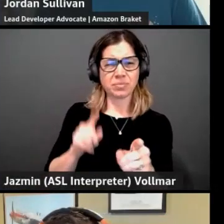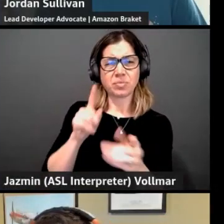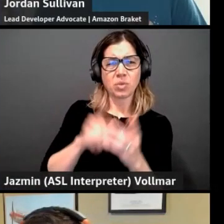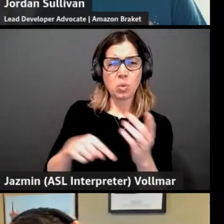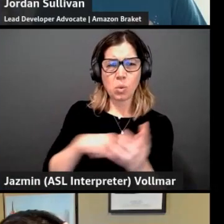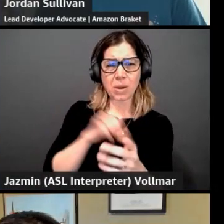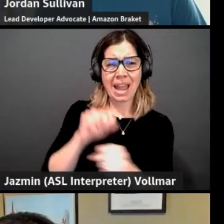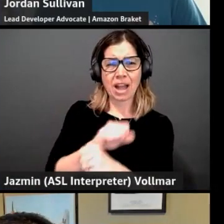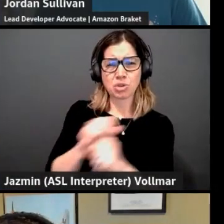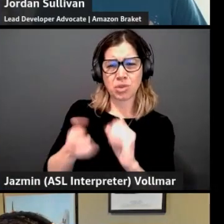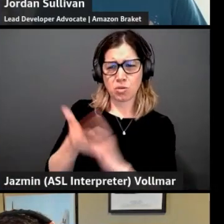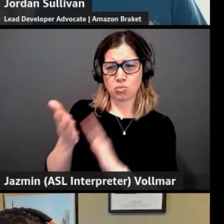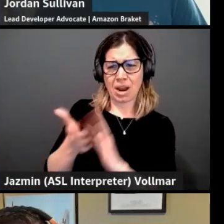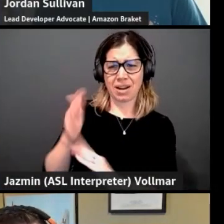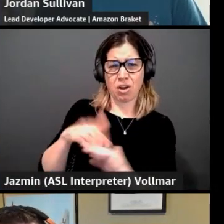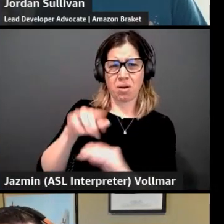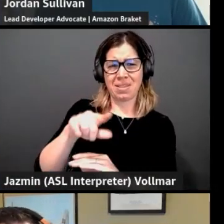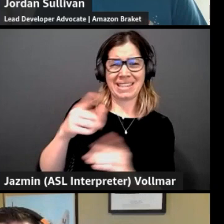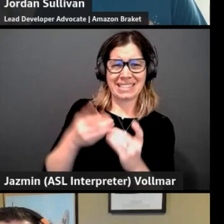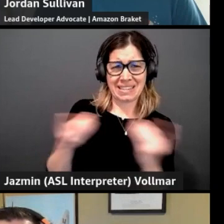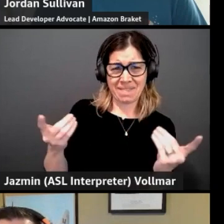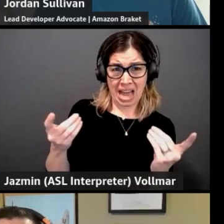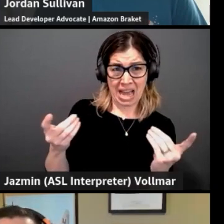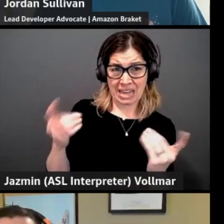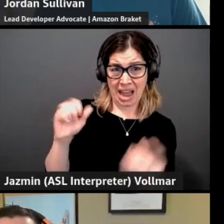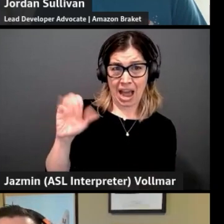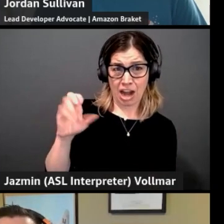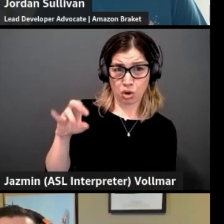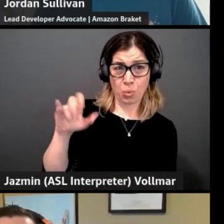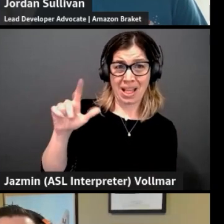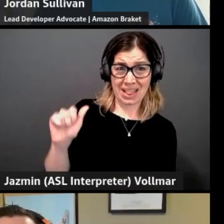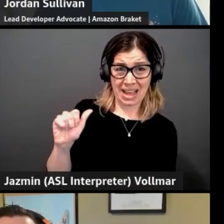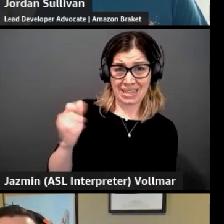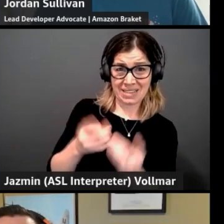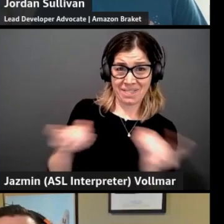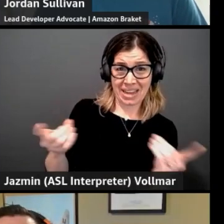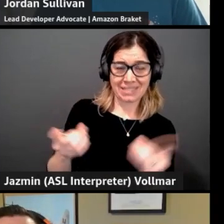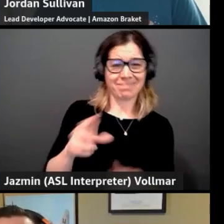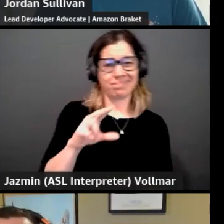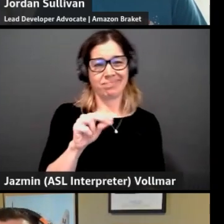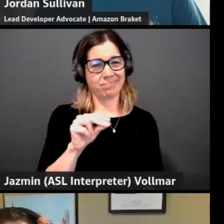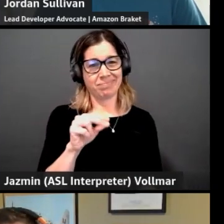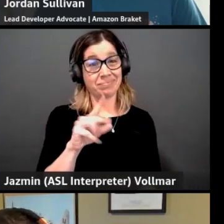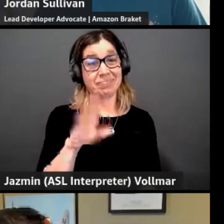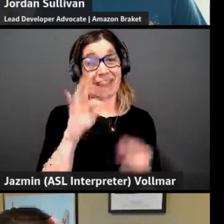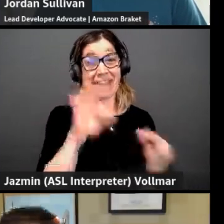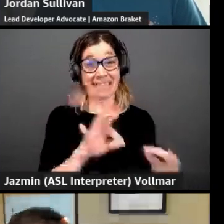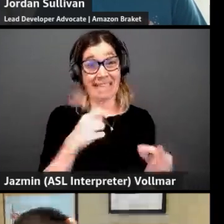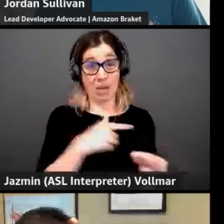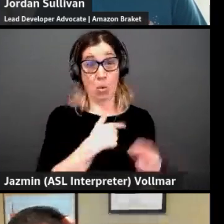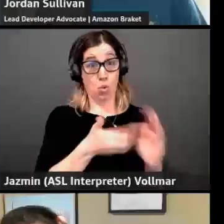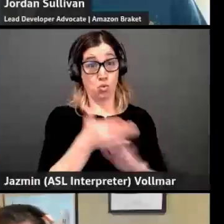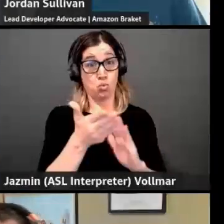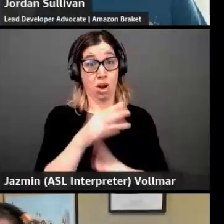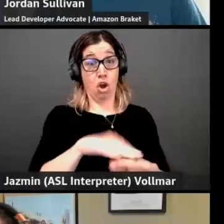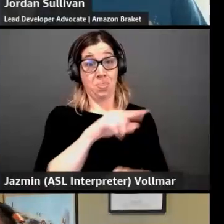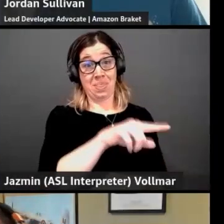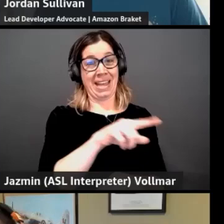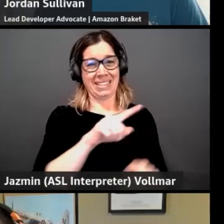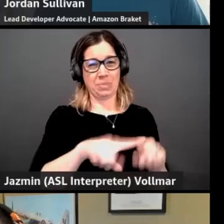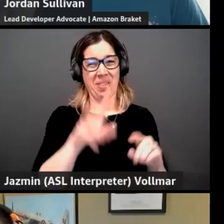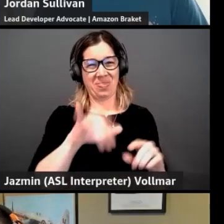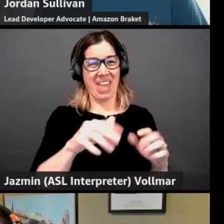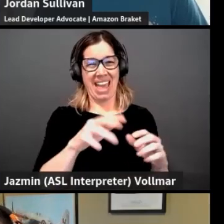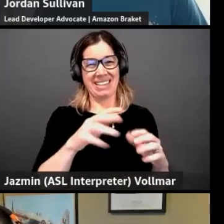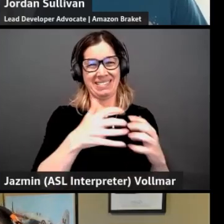the Aquila device? No. So ideally, we would be right now, but the device is not online right now. So